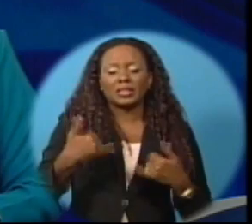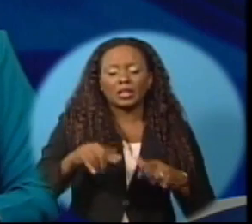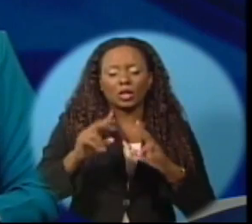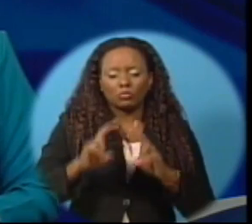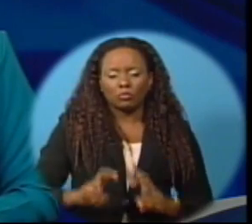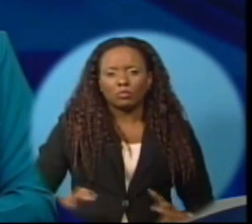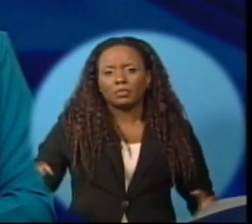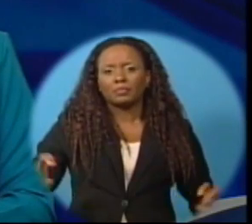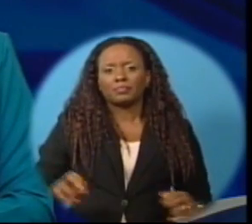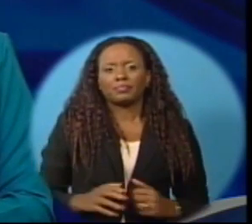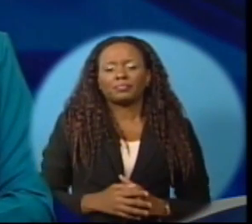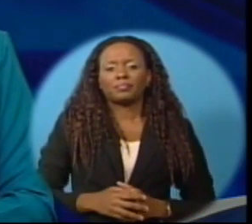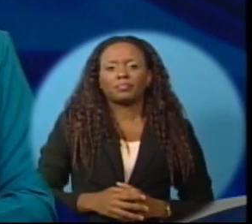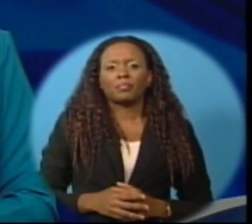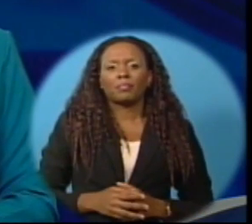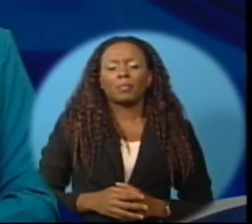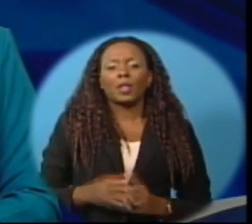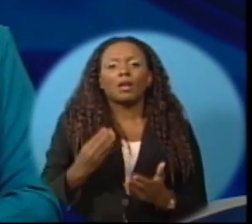are ongoing.